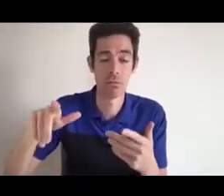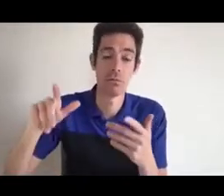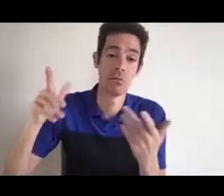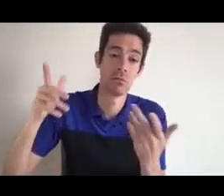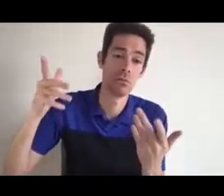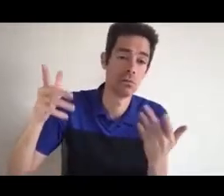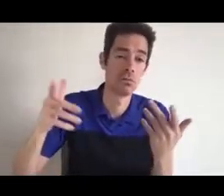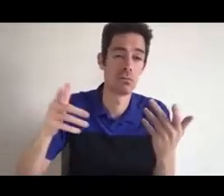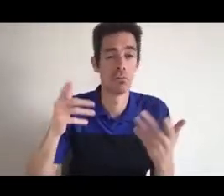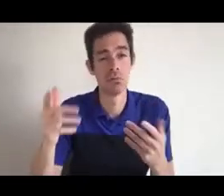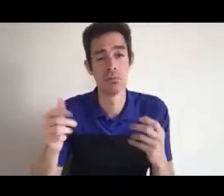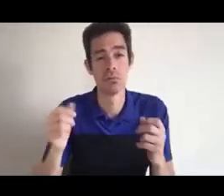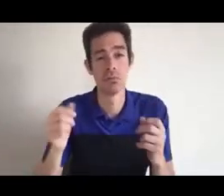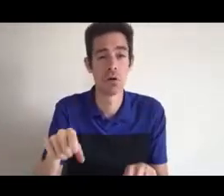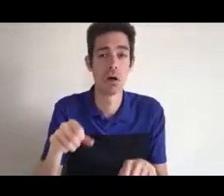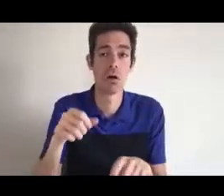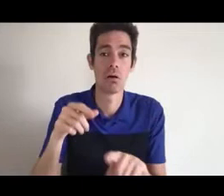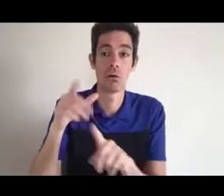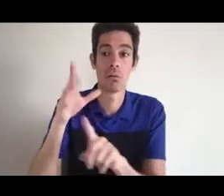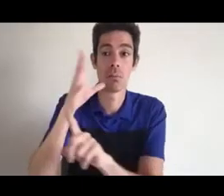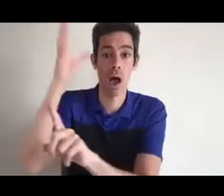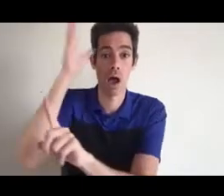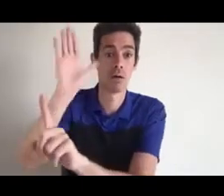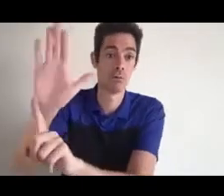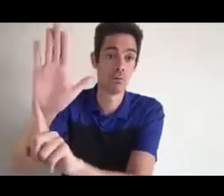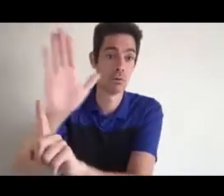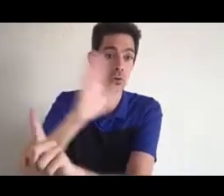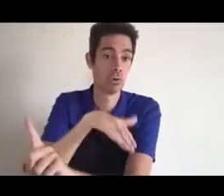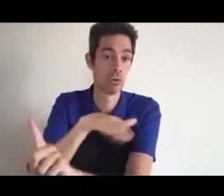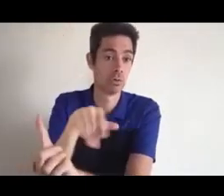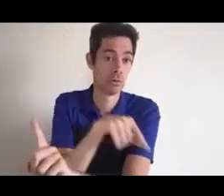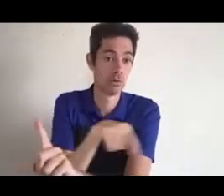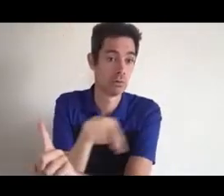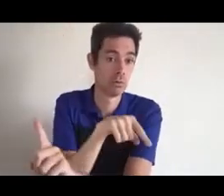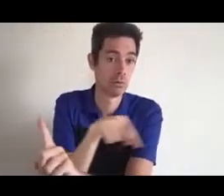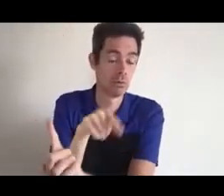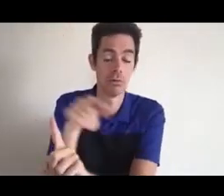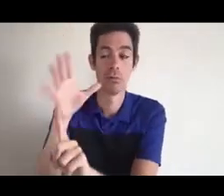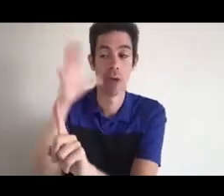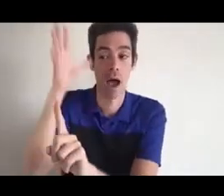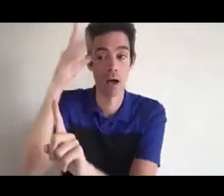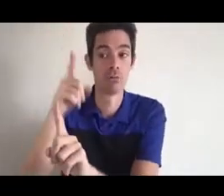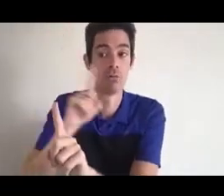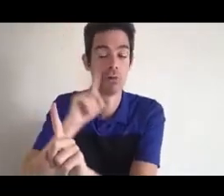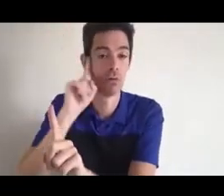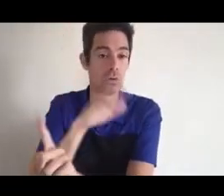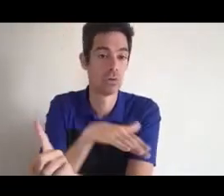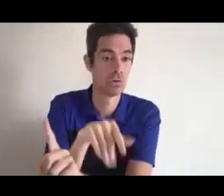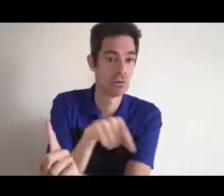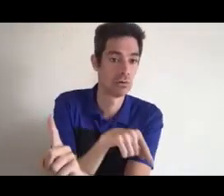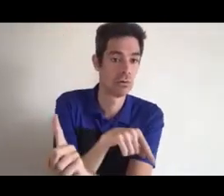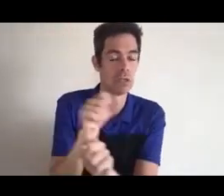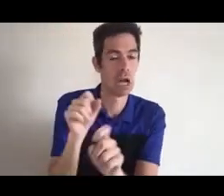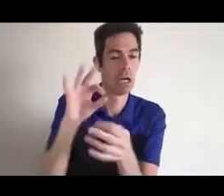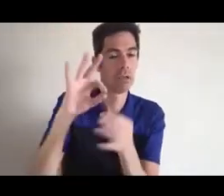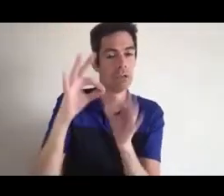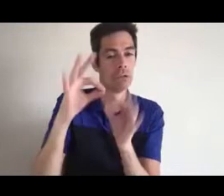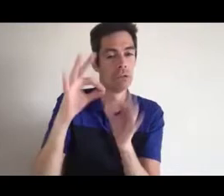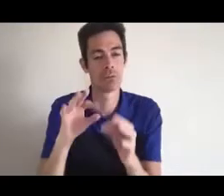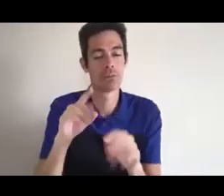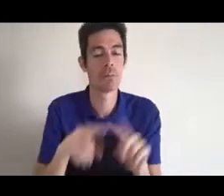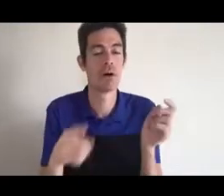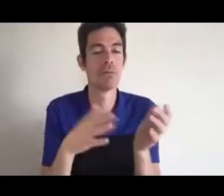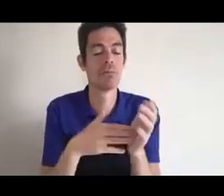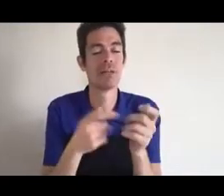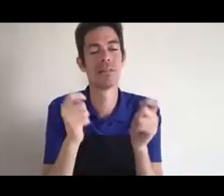If you take out the of, I mean, let's see, parents and parents who are deaf